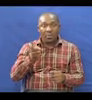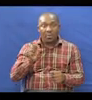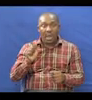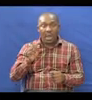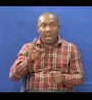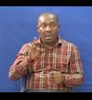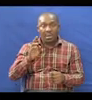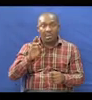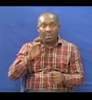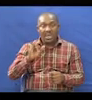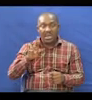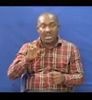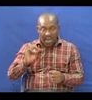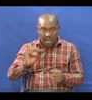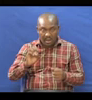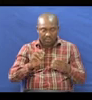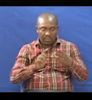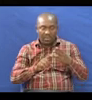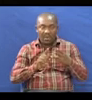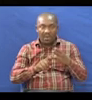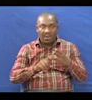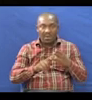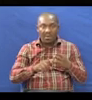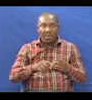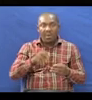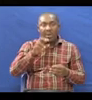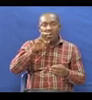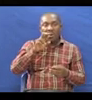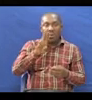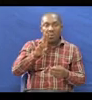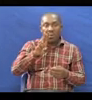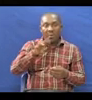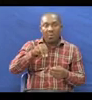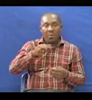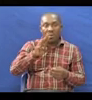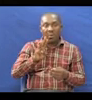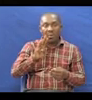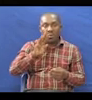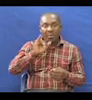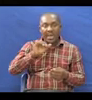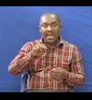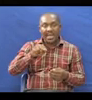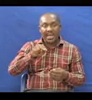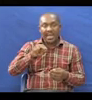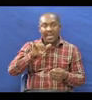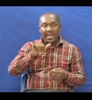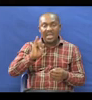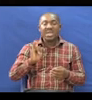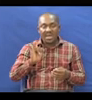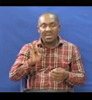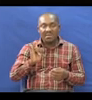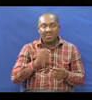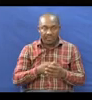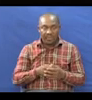called Umwinyi. Umwinyi is the last form of feudalism which practiced